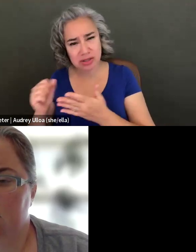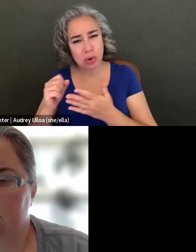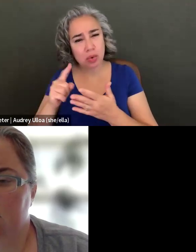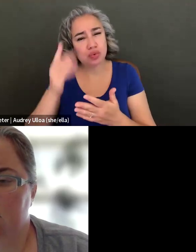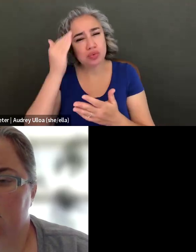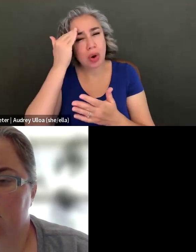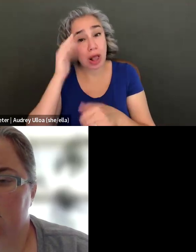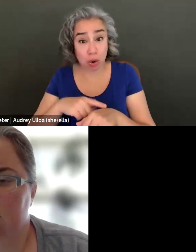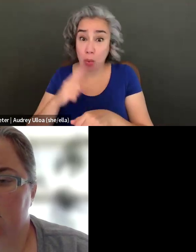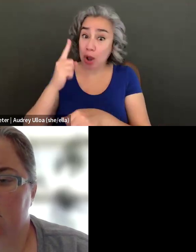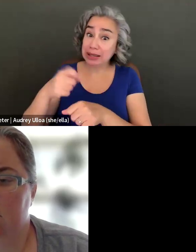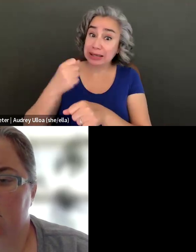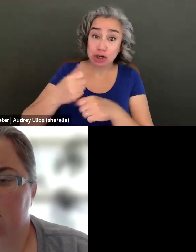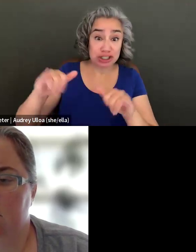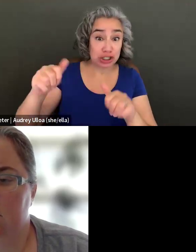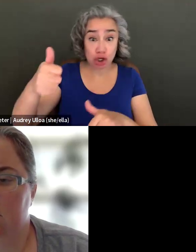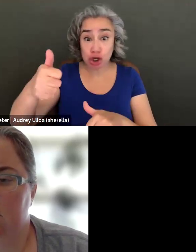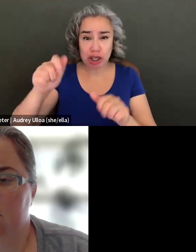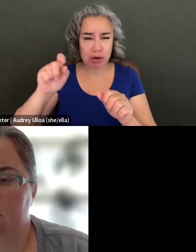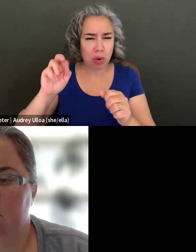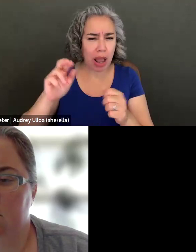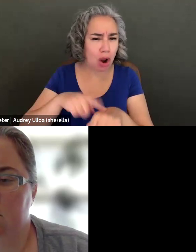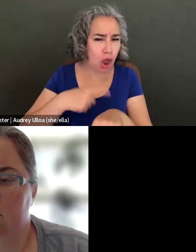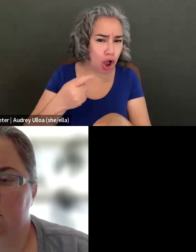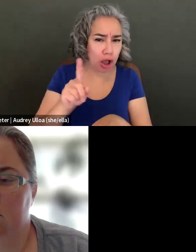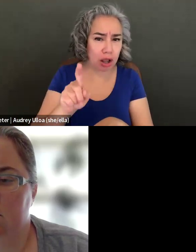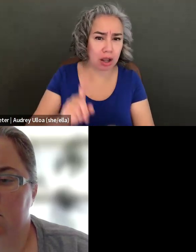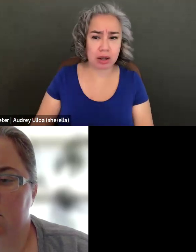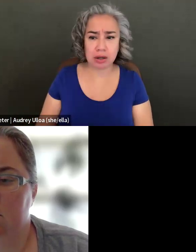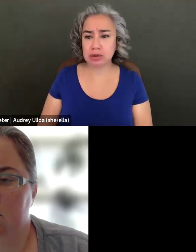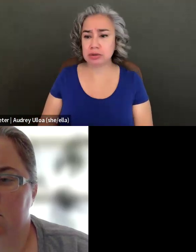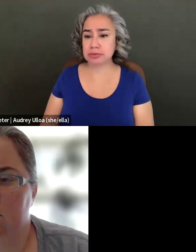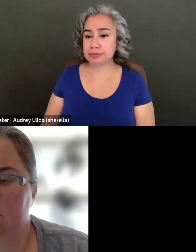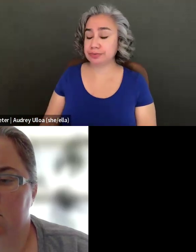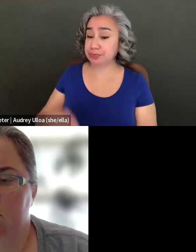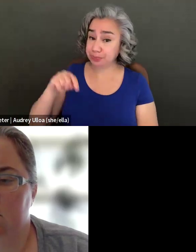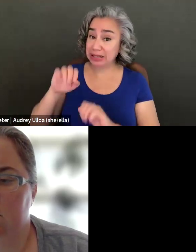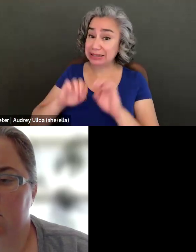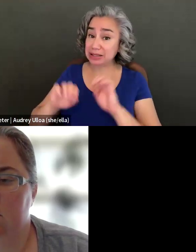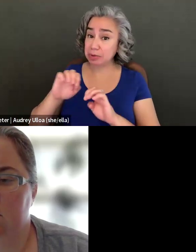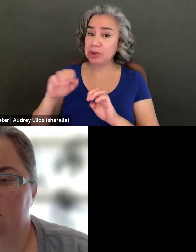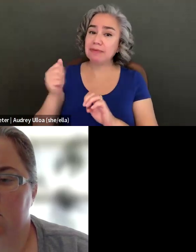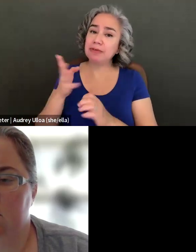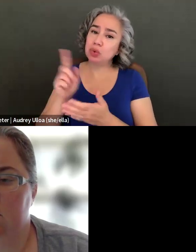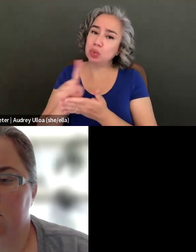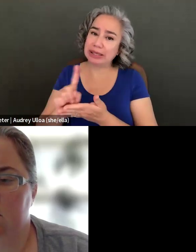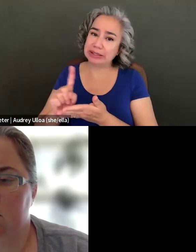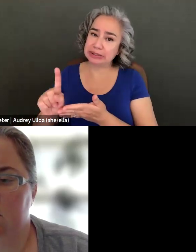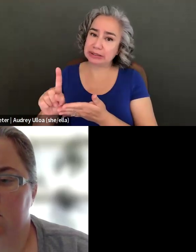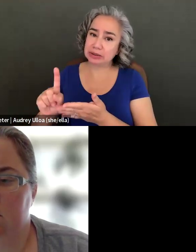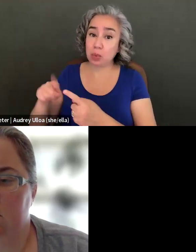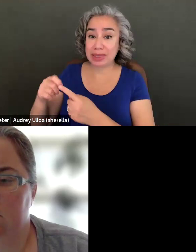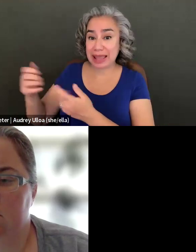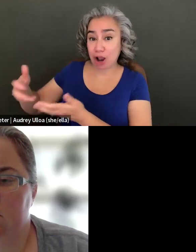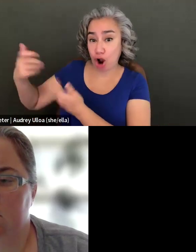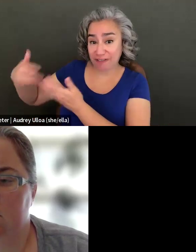Like, could you leave it for a year and it would still have the same effect? So in this experiment, it was left for a few weeks between harvest and when I